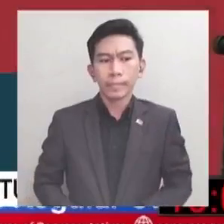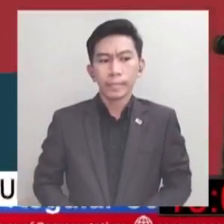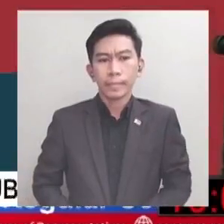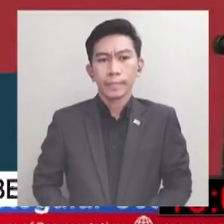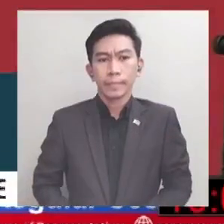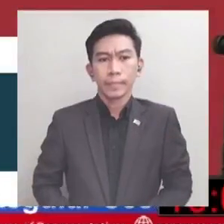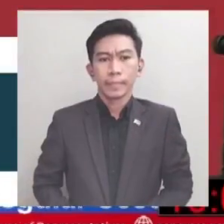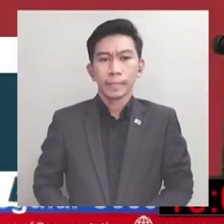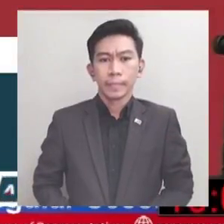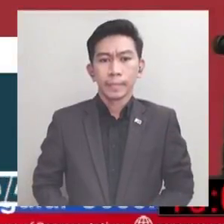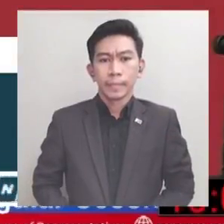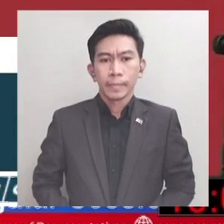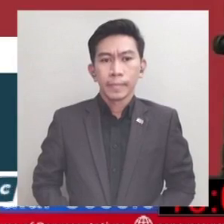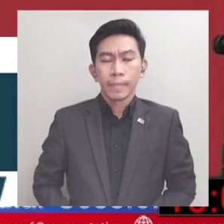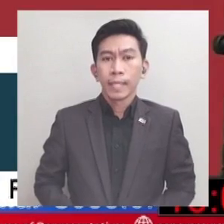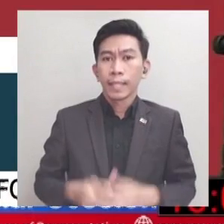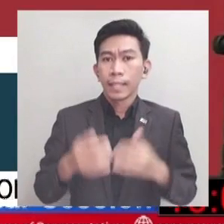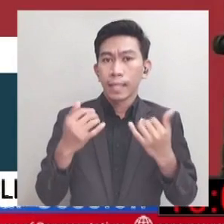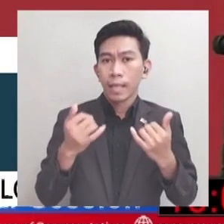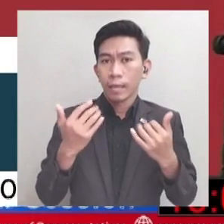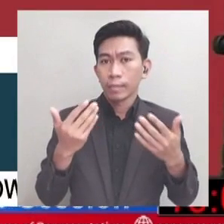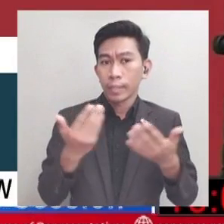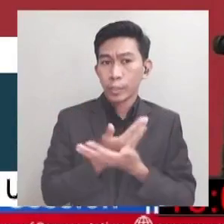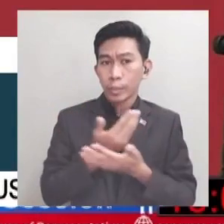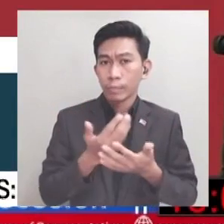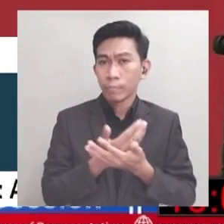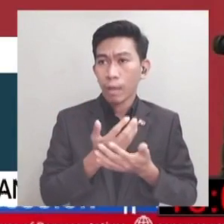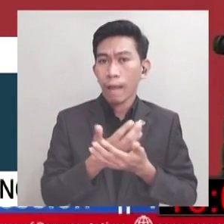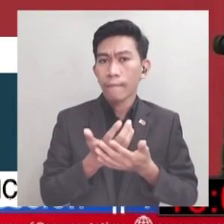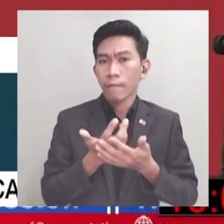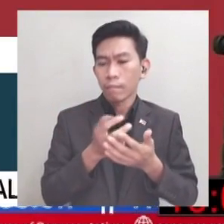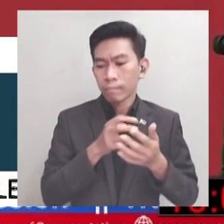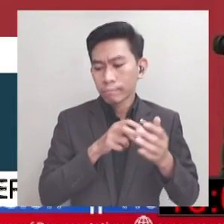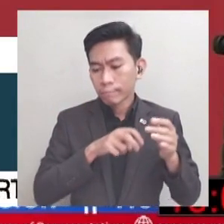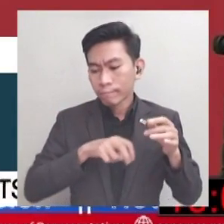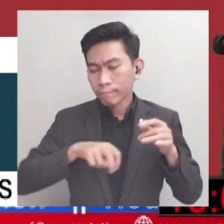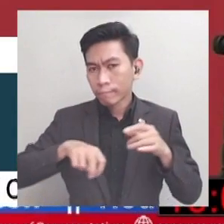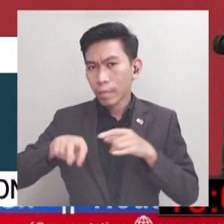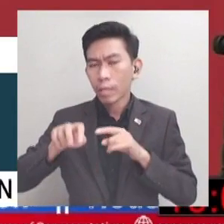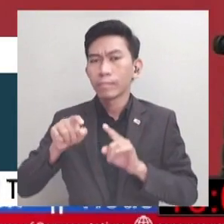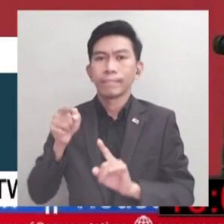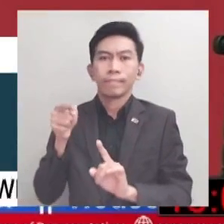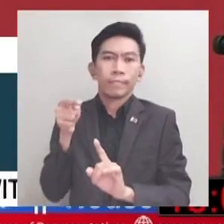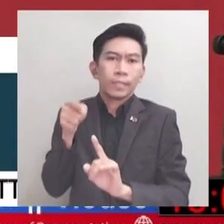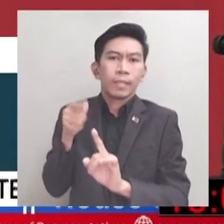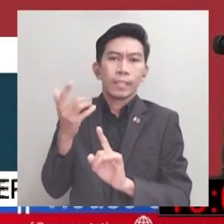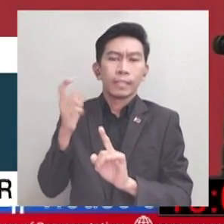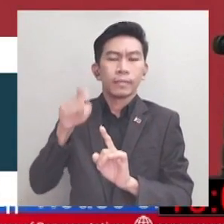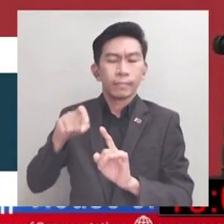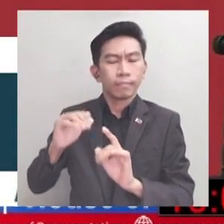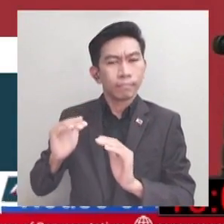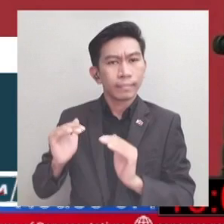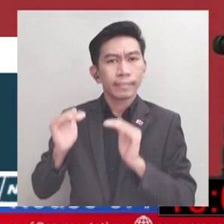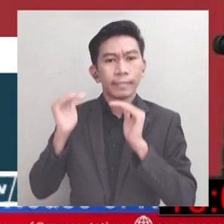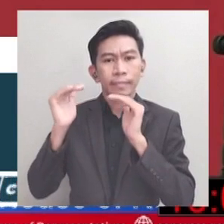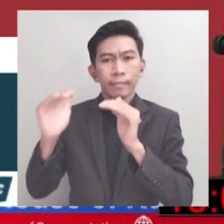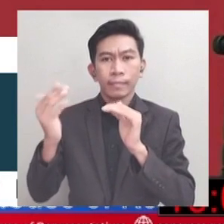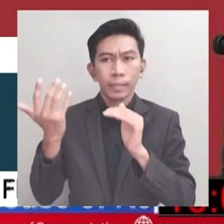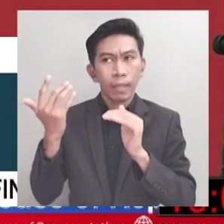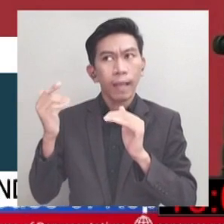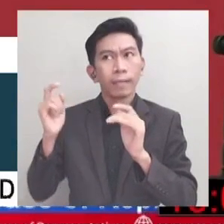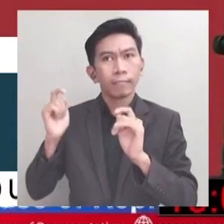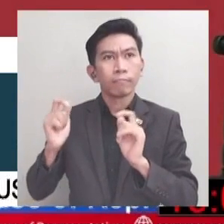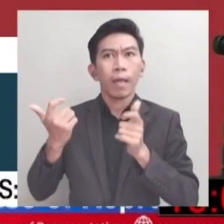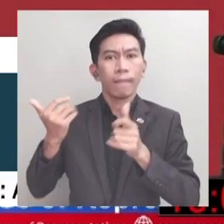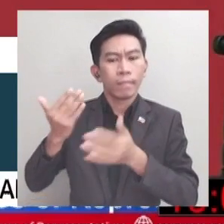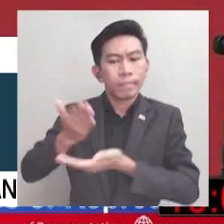As we usher in this new session, we stand poised to maintain and amplify our fostered momentum.